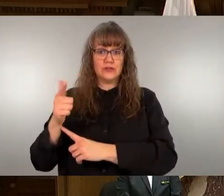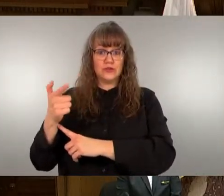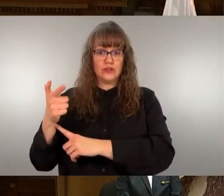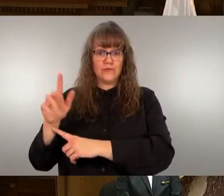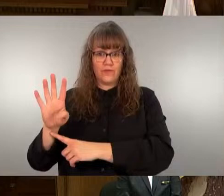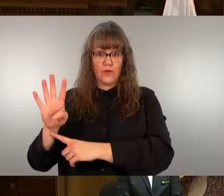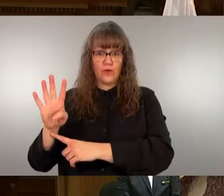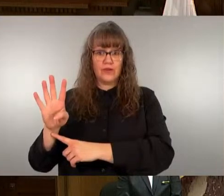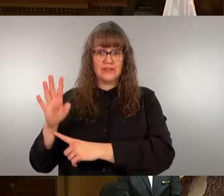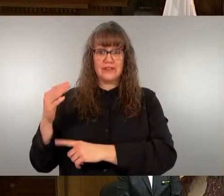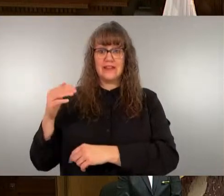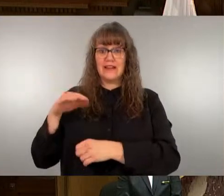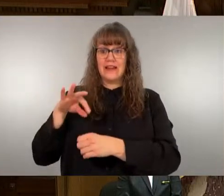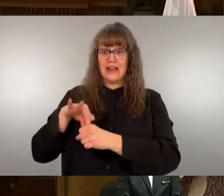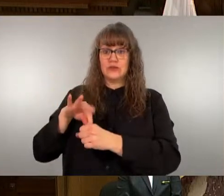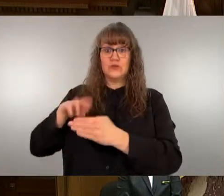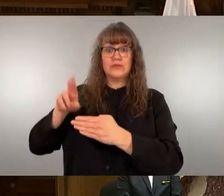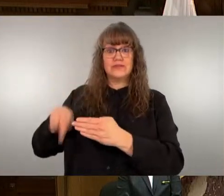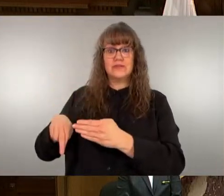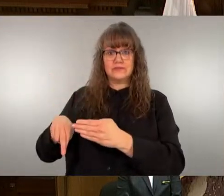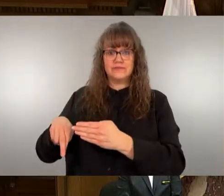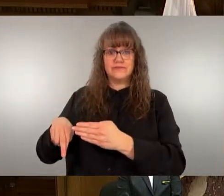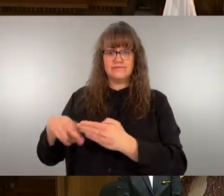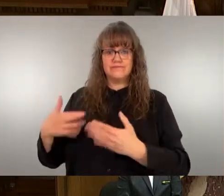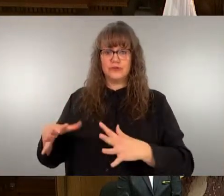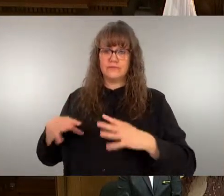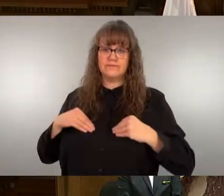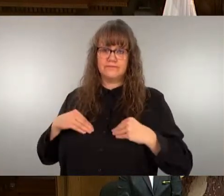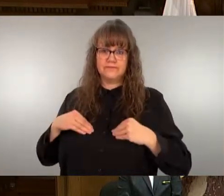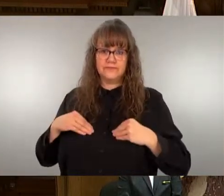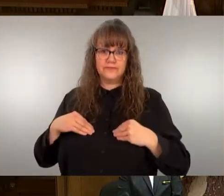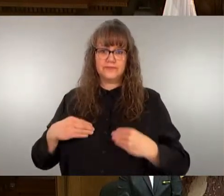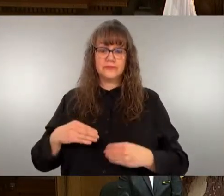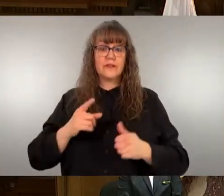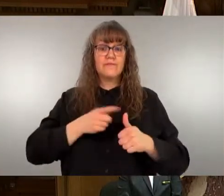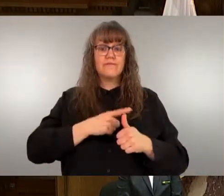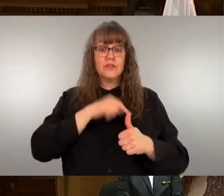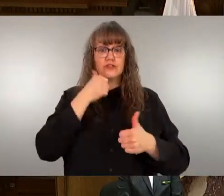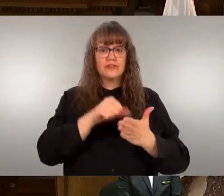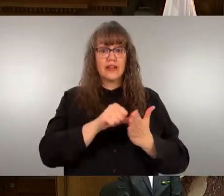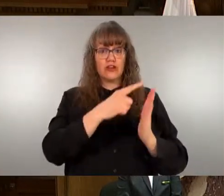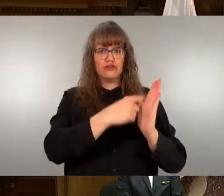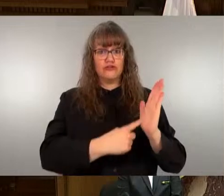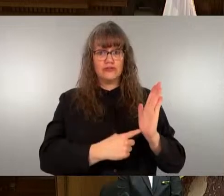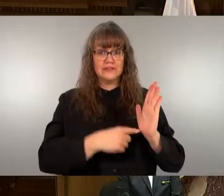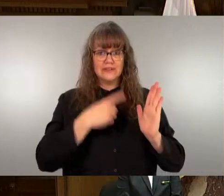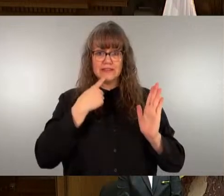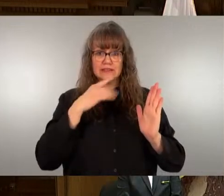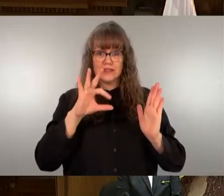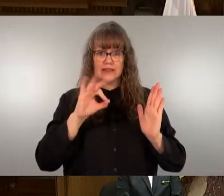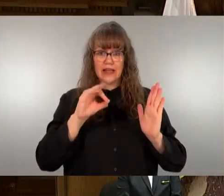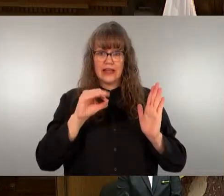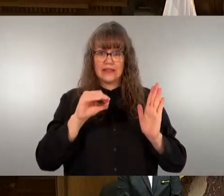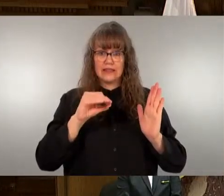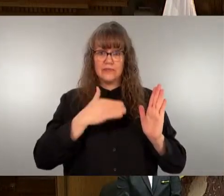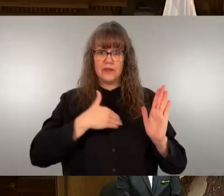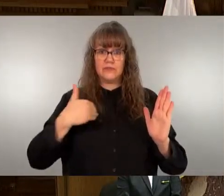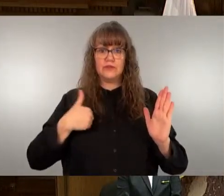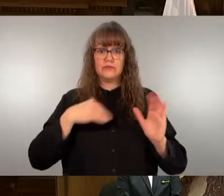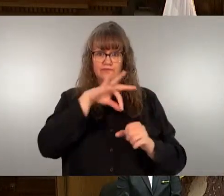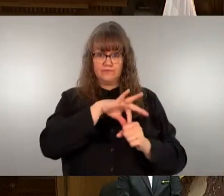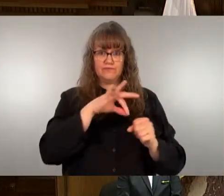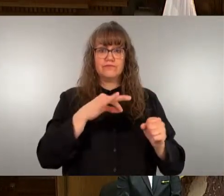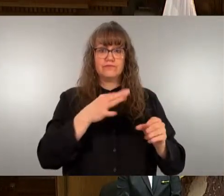November 5th, 2024, certified 90 members, and the second letter, dated November